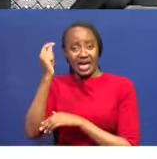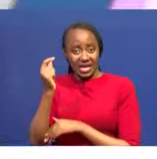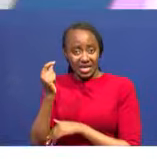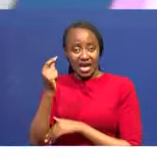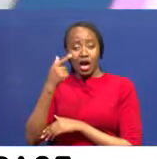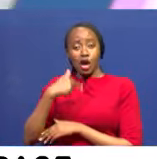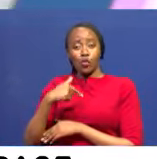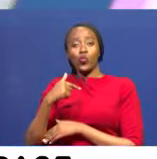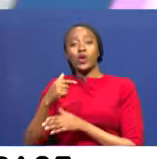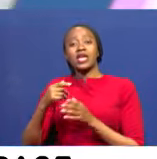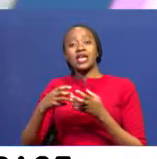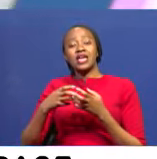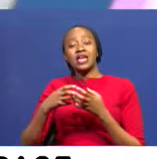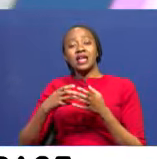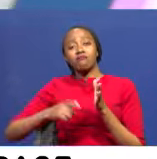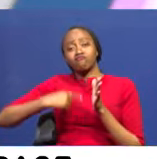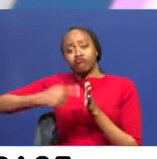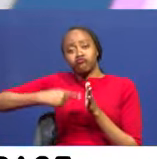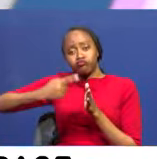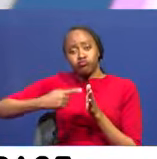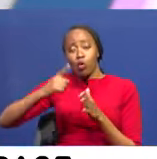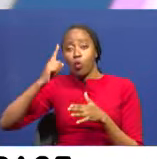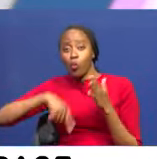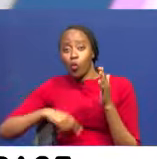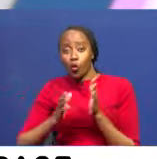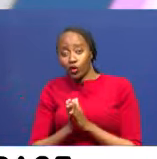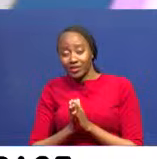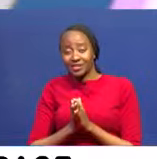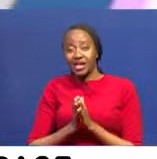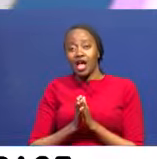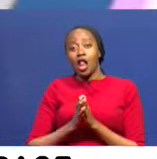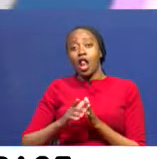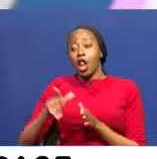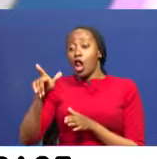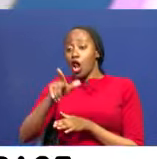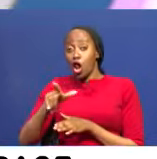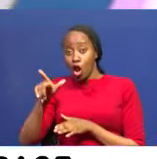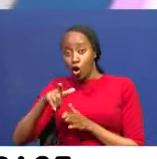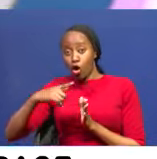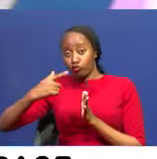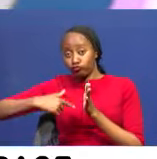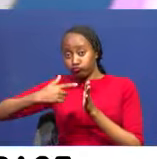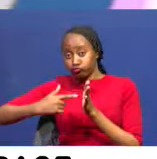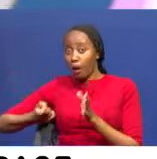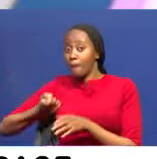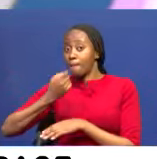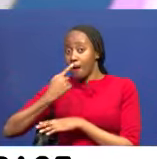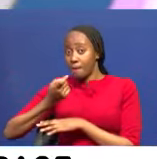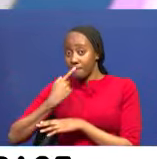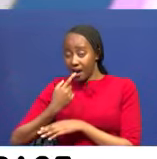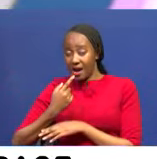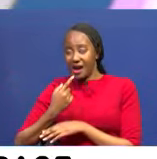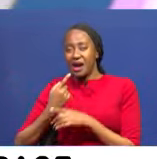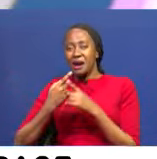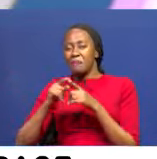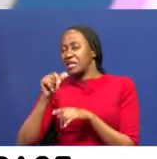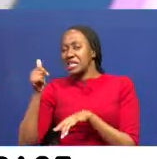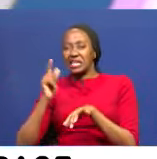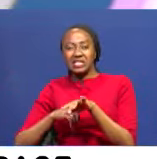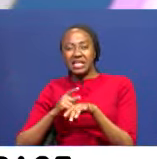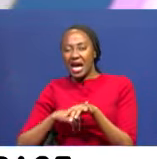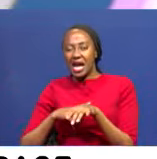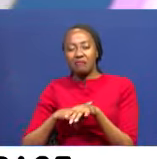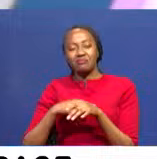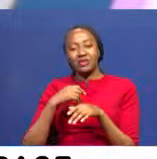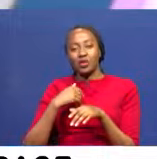mainly manufacture. We have actually a very vibrant local manufacturing sector, a very underutilized local